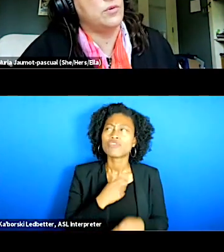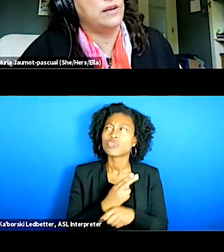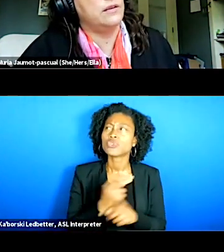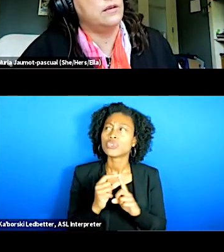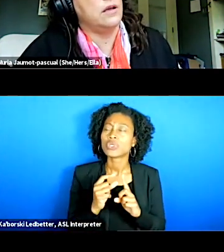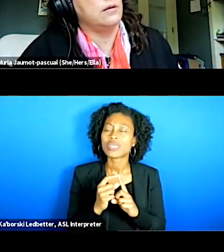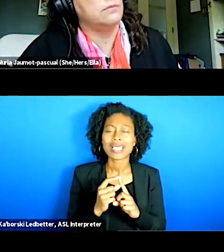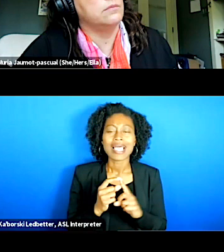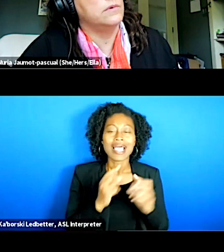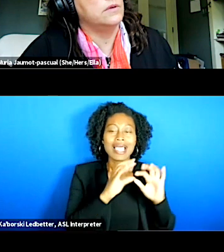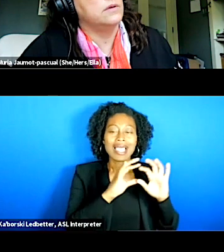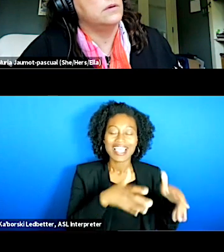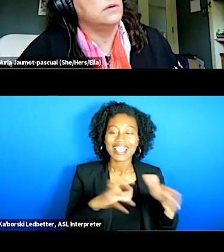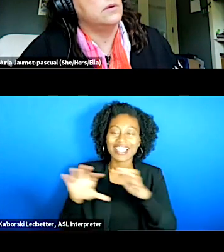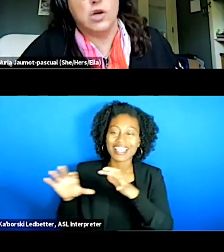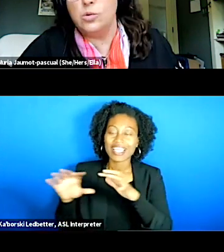interlibrary